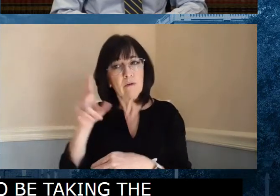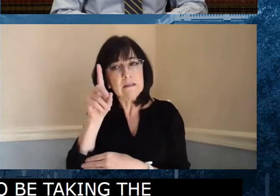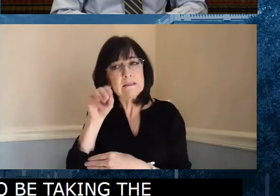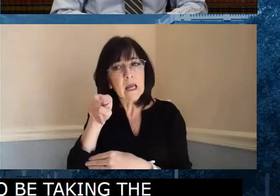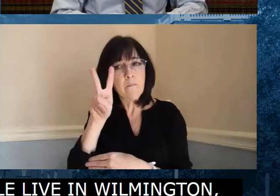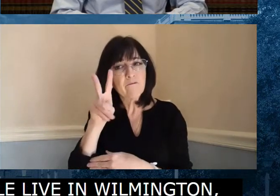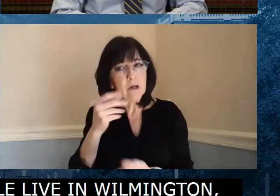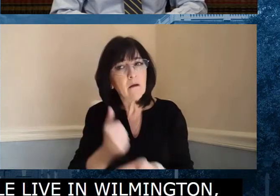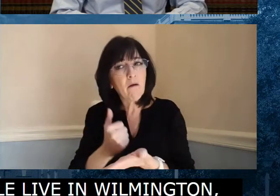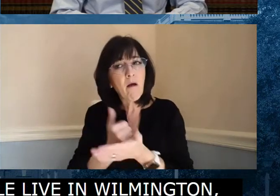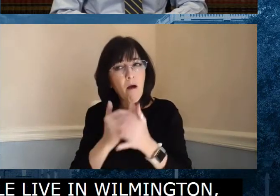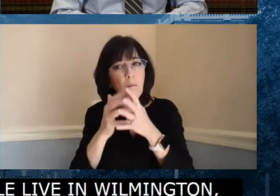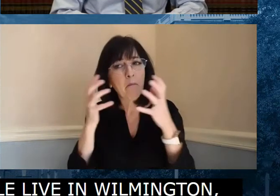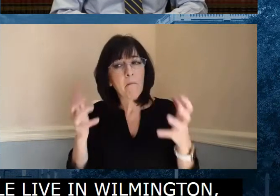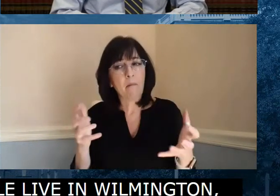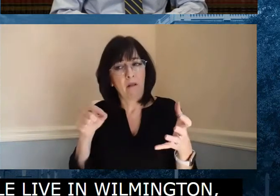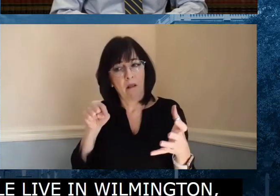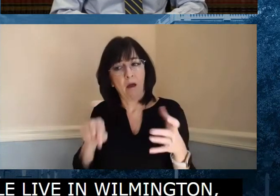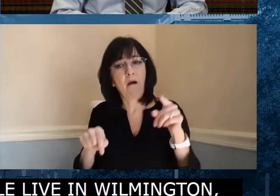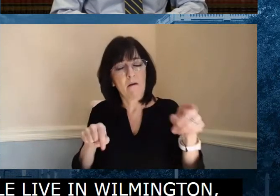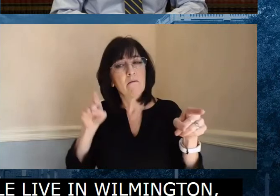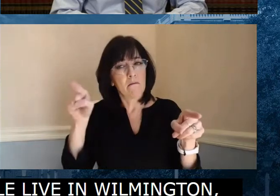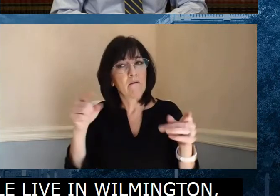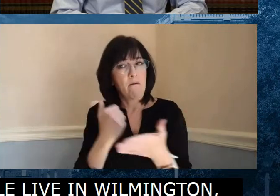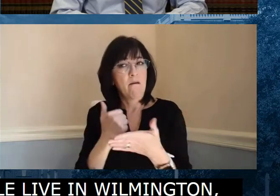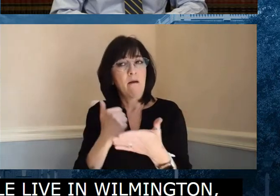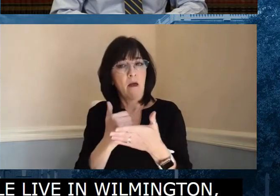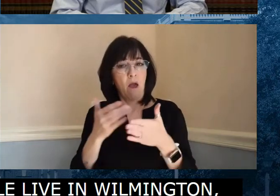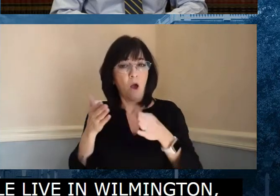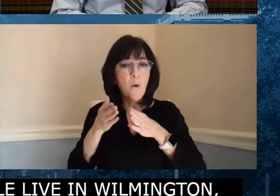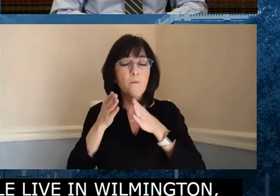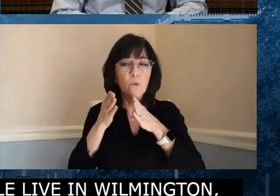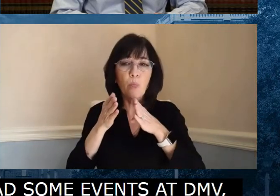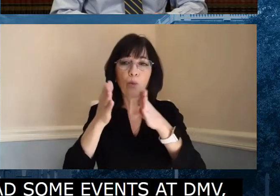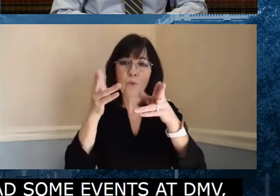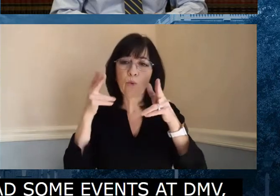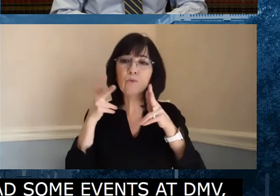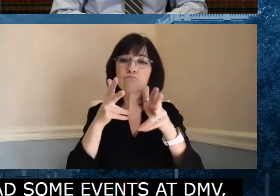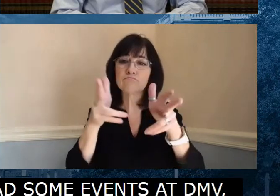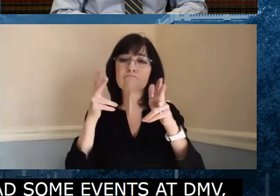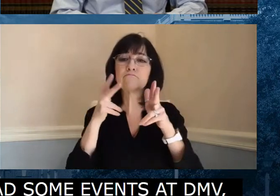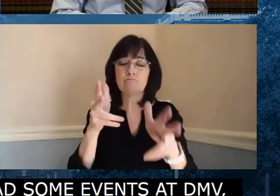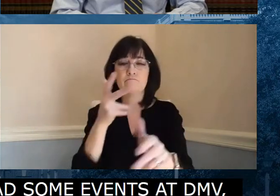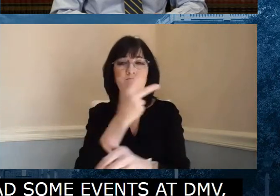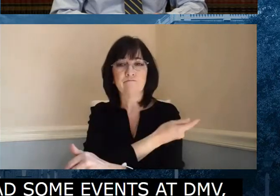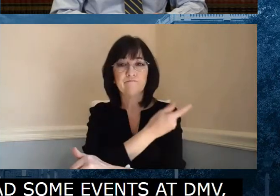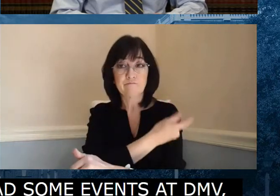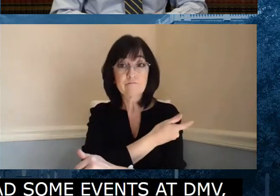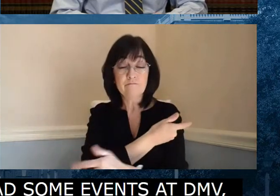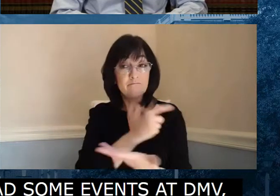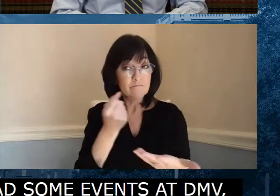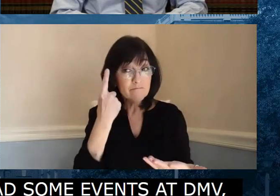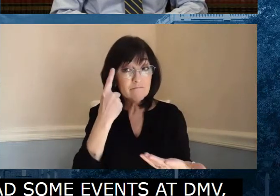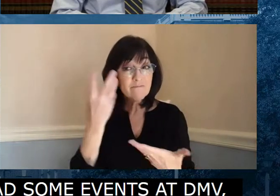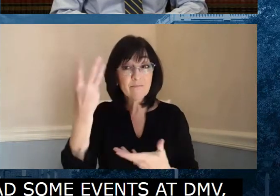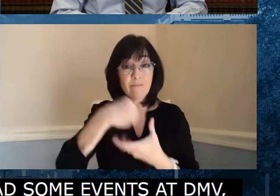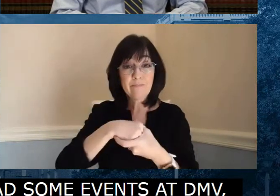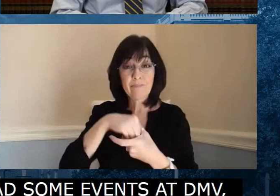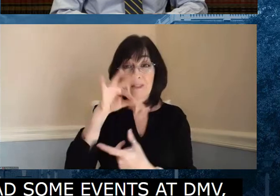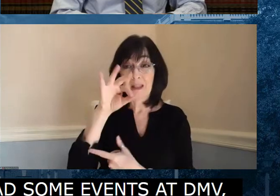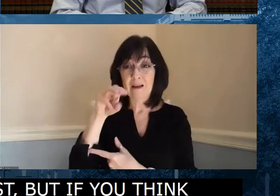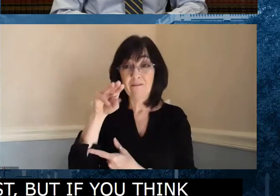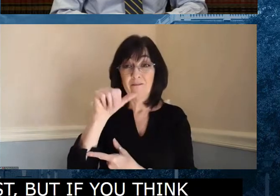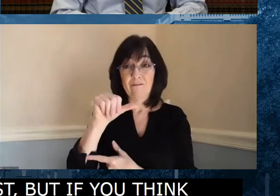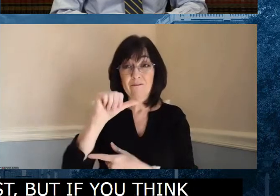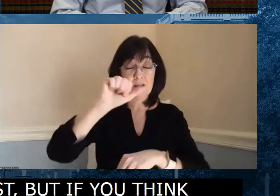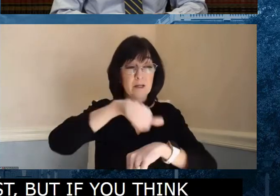past. But when you think about over 70,000, if you include the FEMA vaccinations,